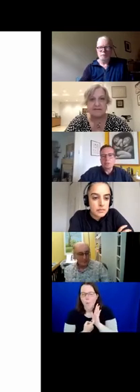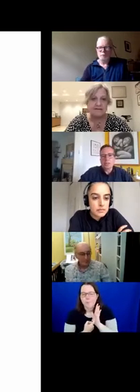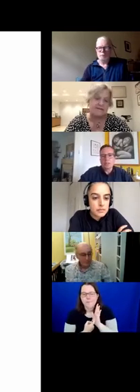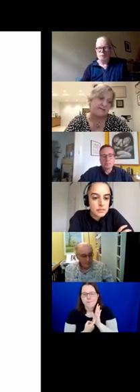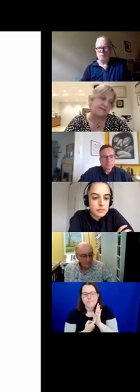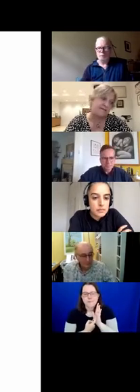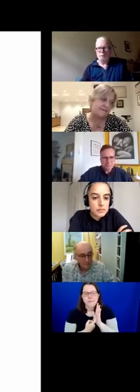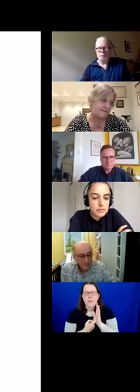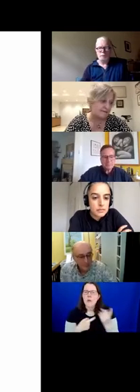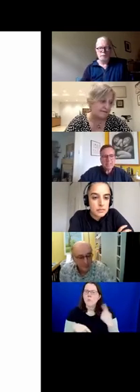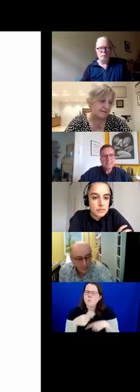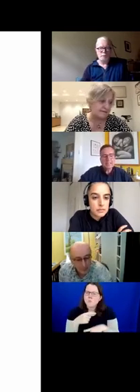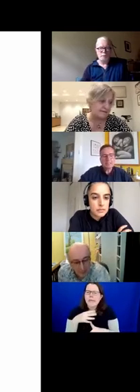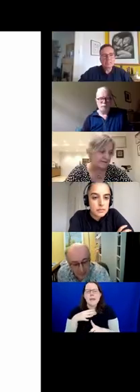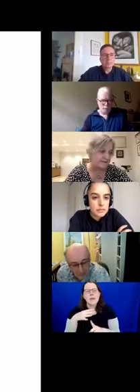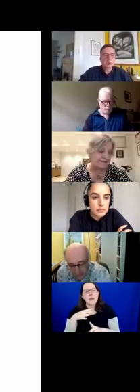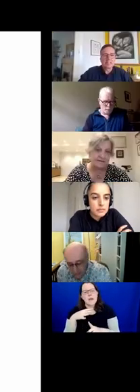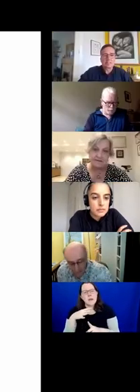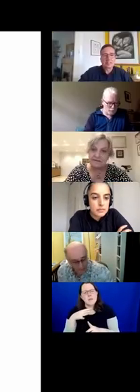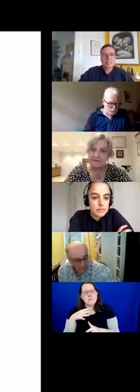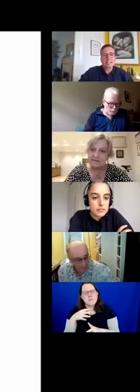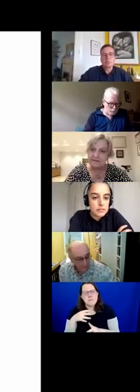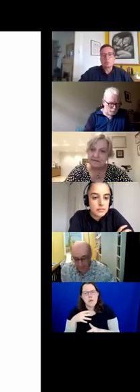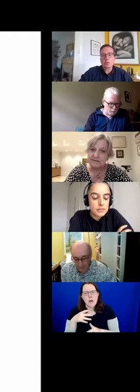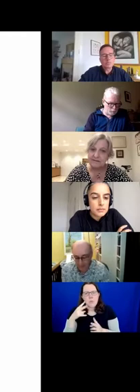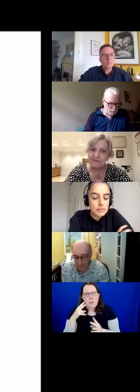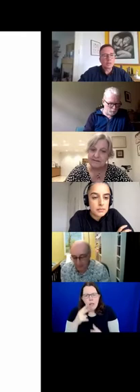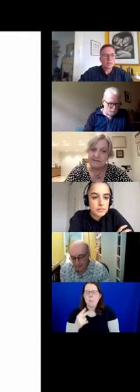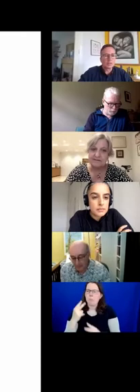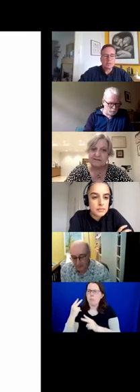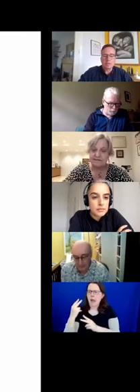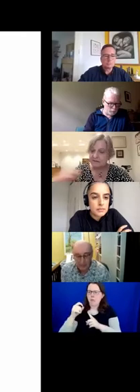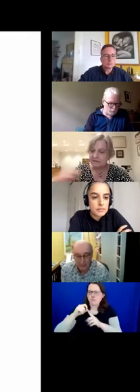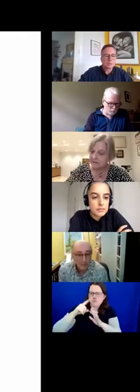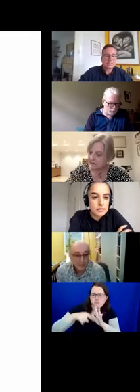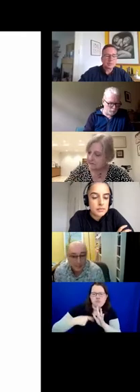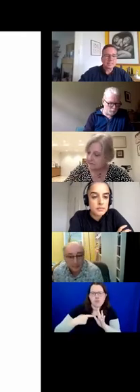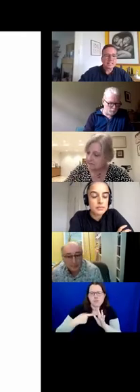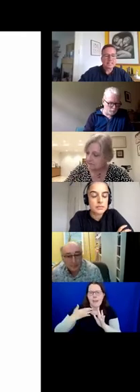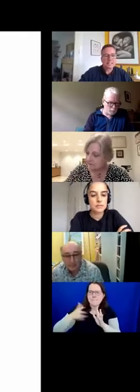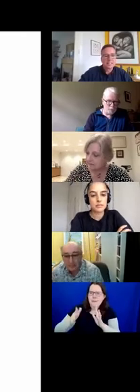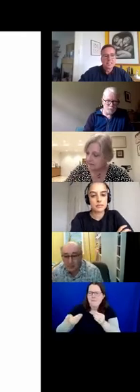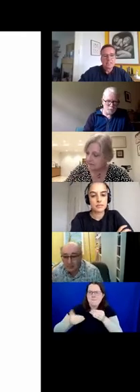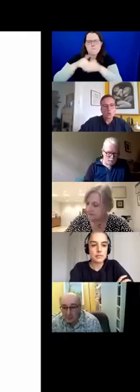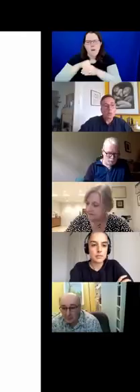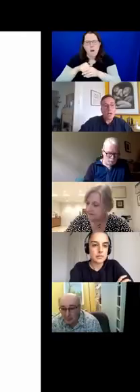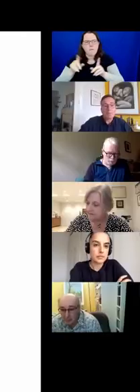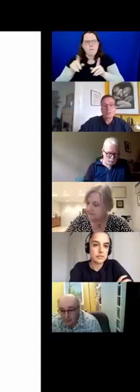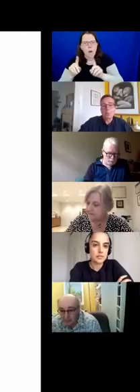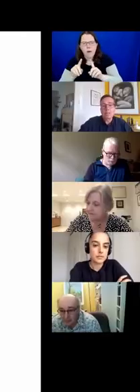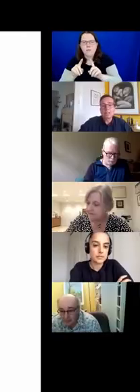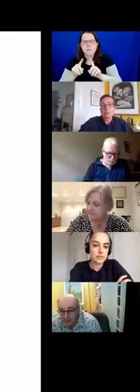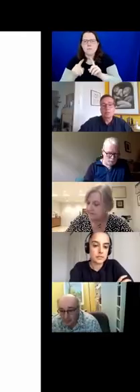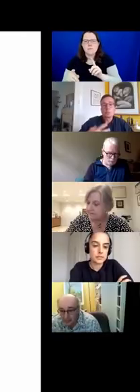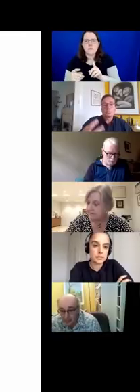back over a series of projects I've been involved with for 20 plus years to look at what